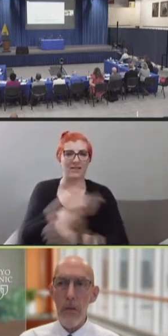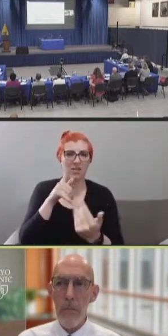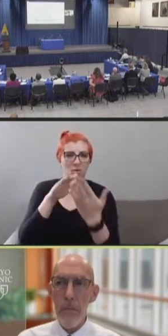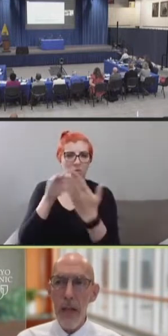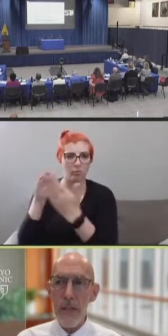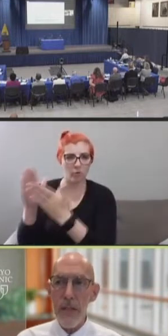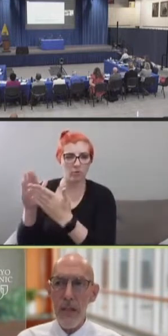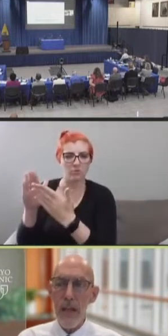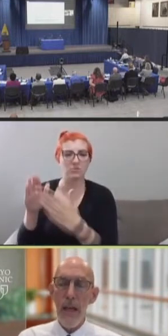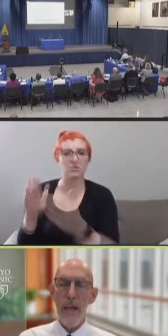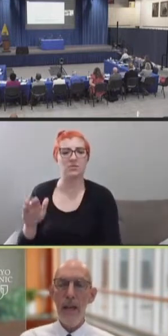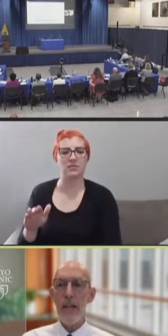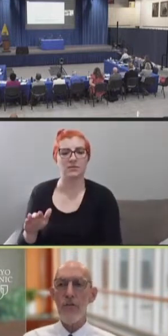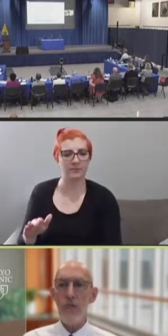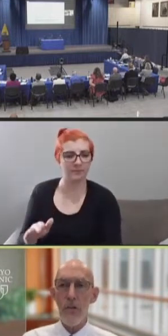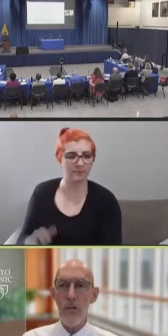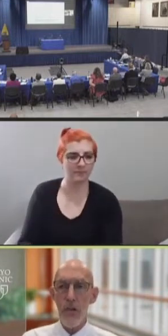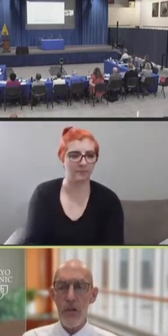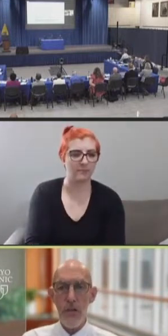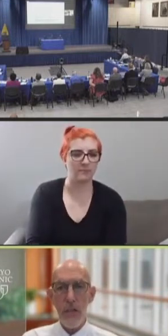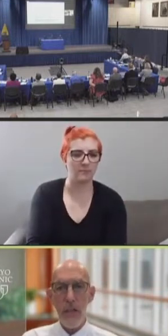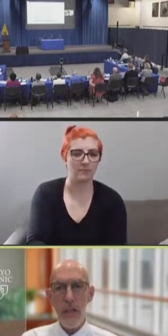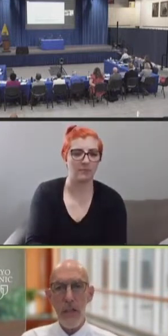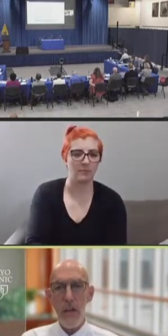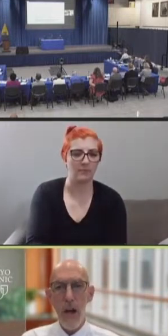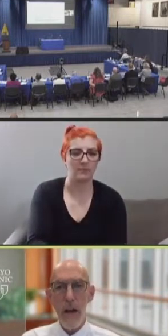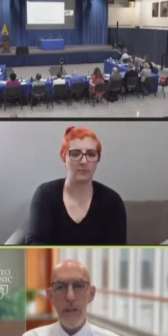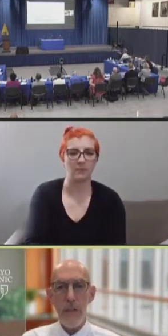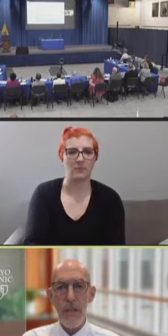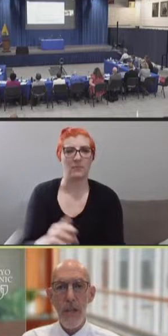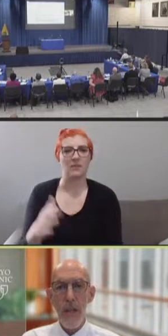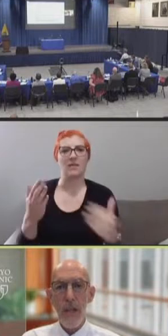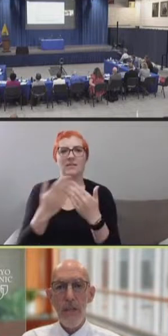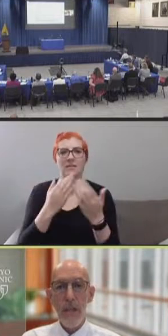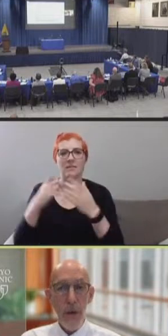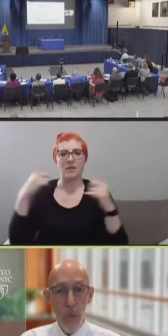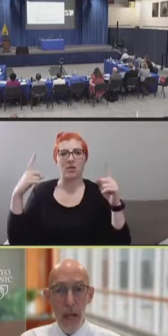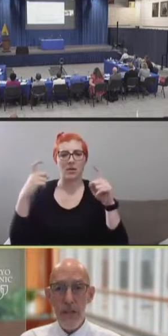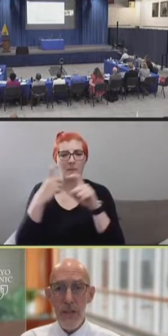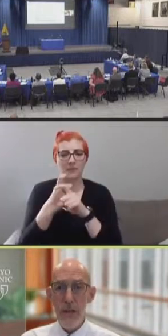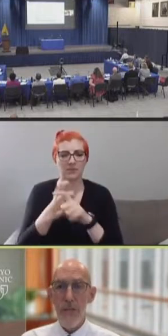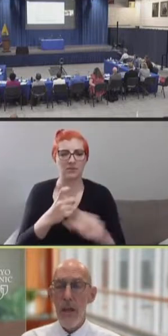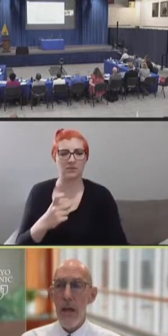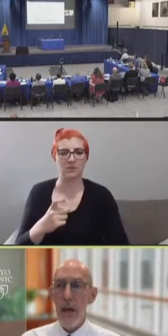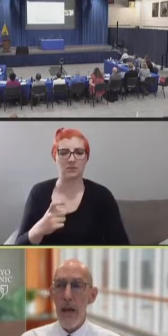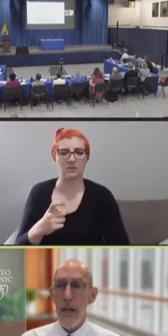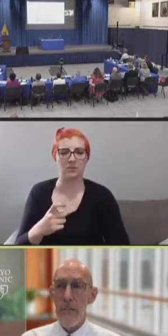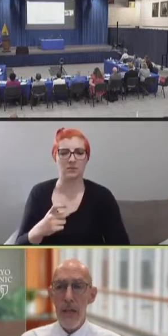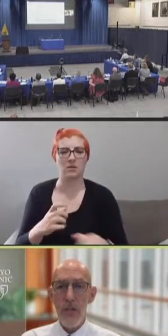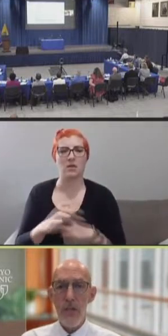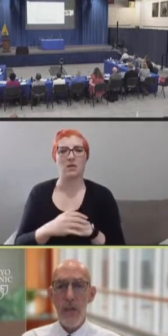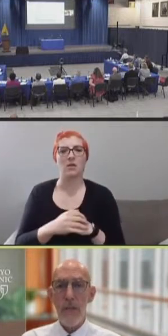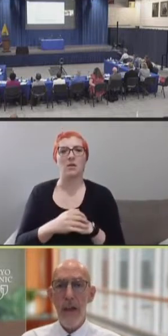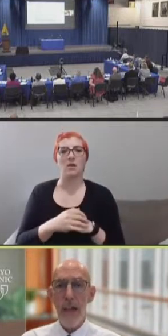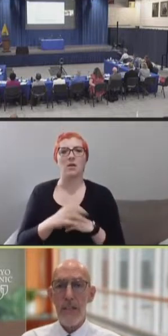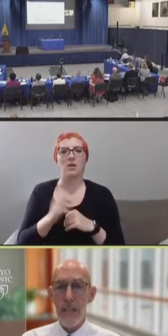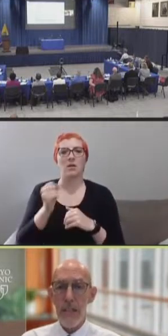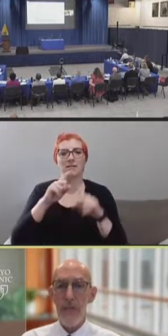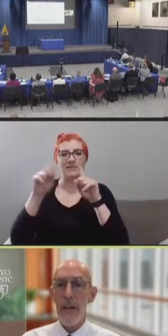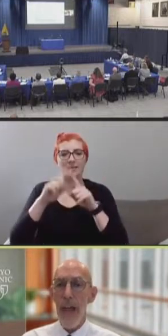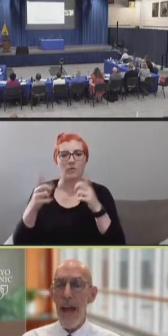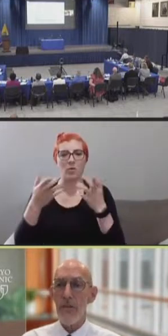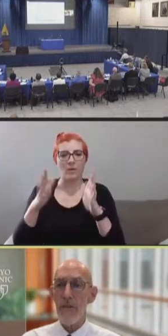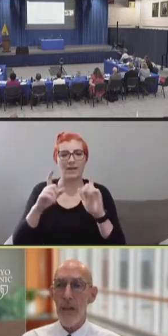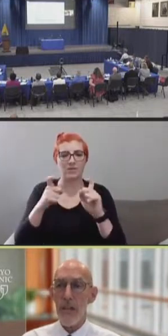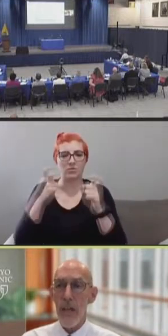minimal complexity that introduces to the clinical office, different ways of administering vaccine,